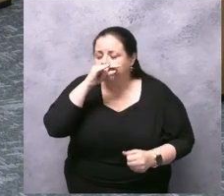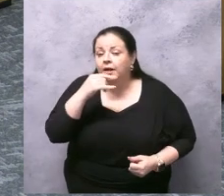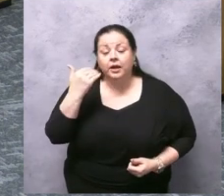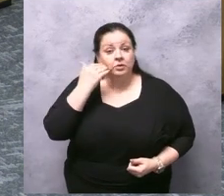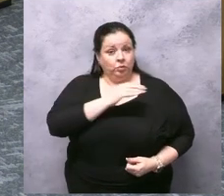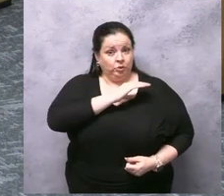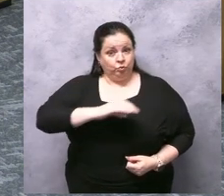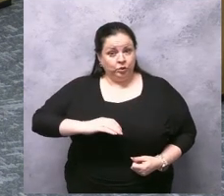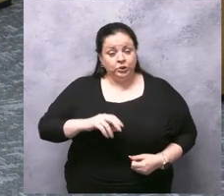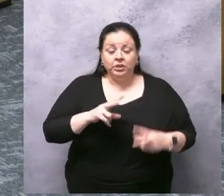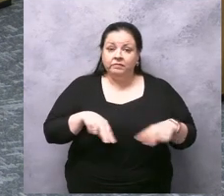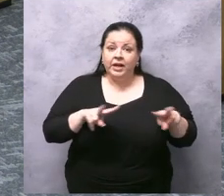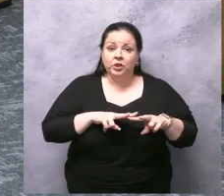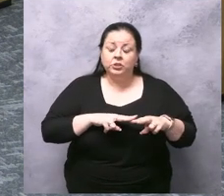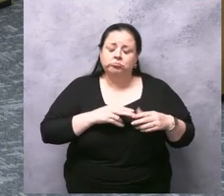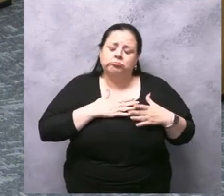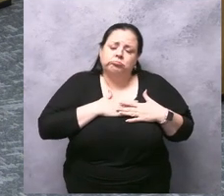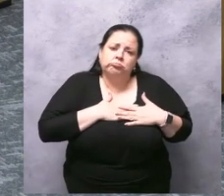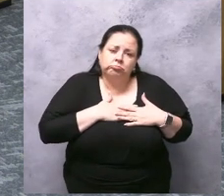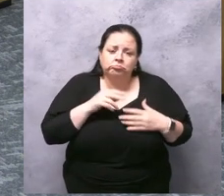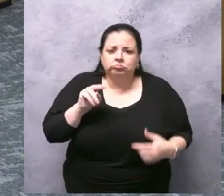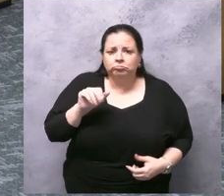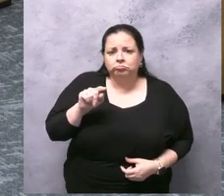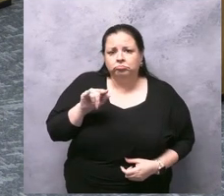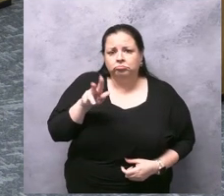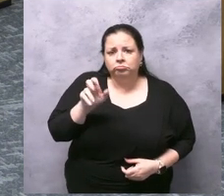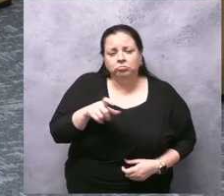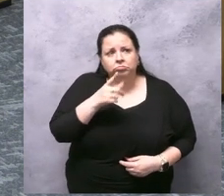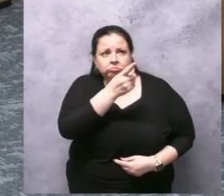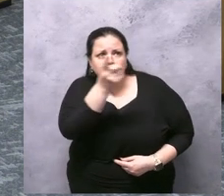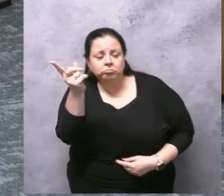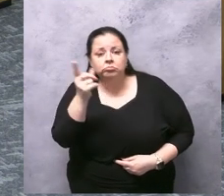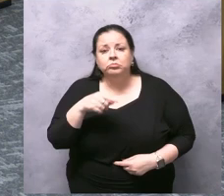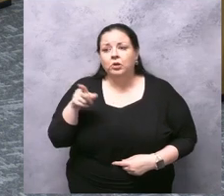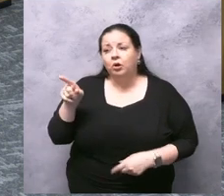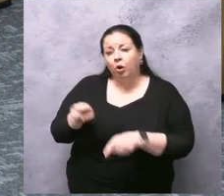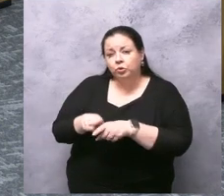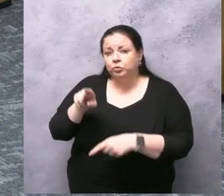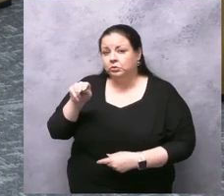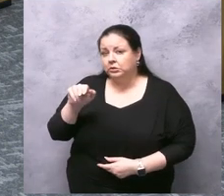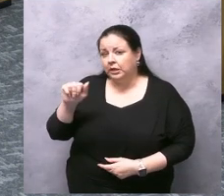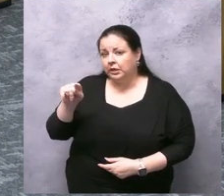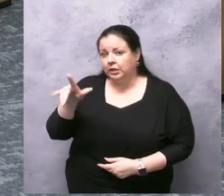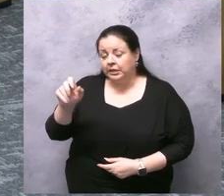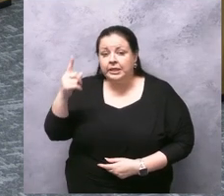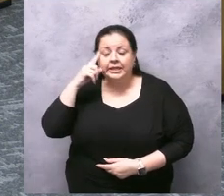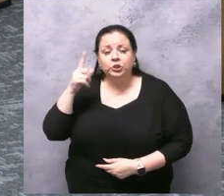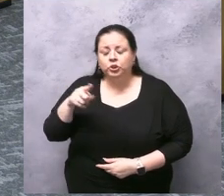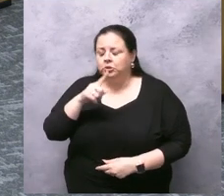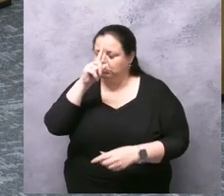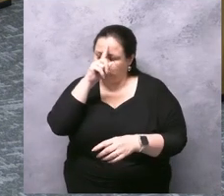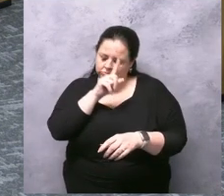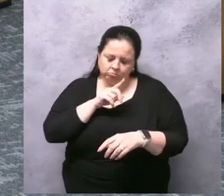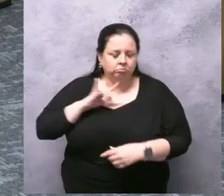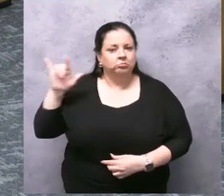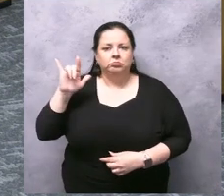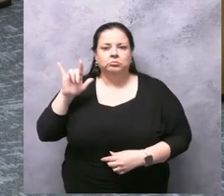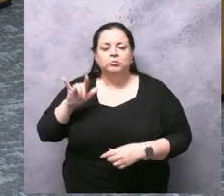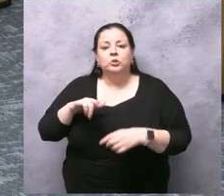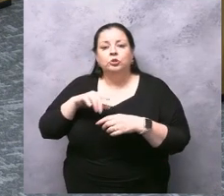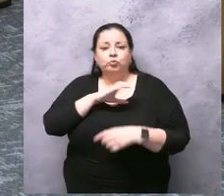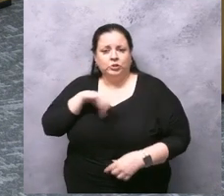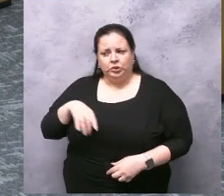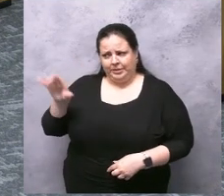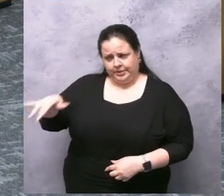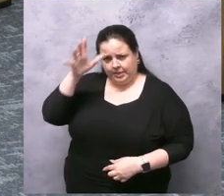values are near and dear to the heart of Natalie and the rest of the board. Bethany also considers herself a devout Christian, and that is why I find all of this so concerning. This man is